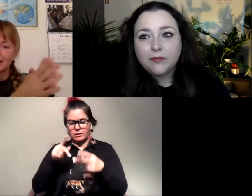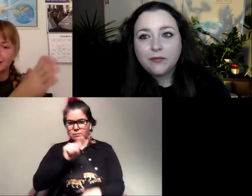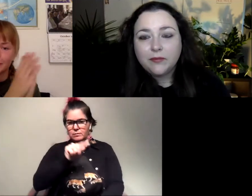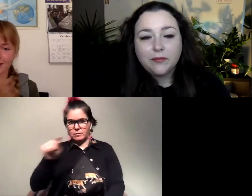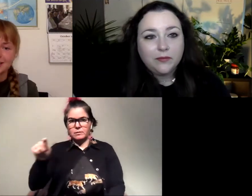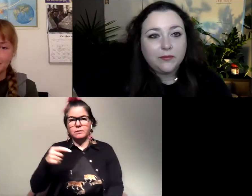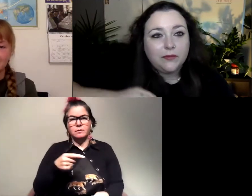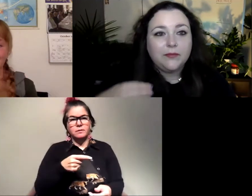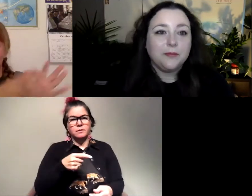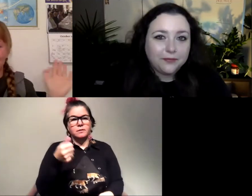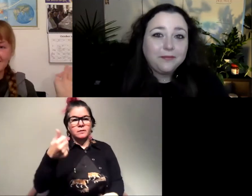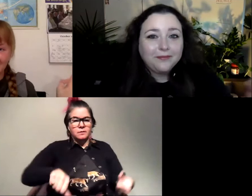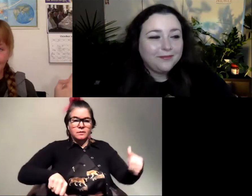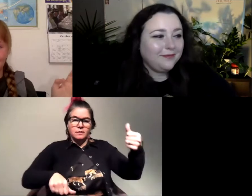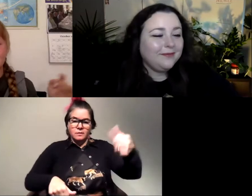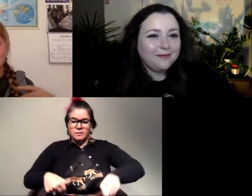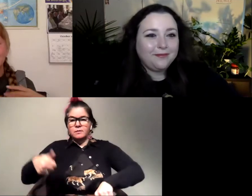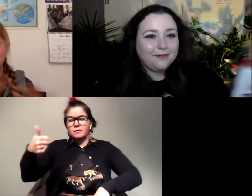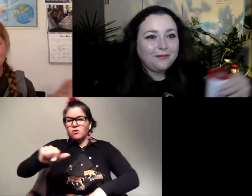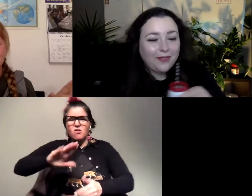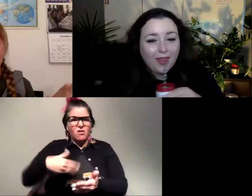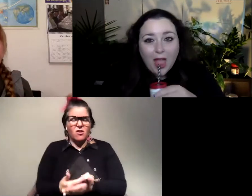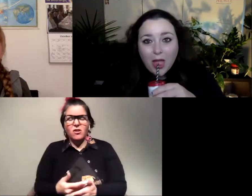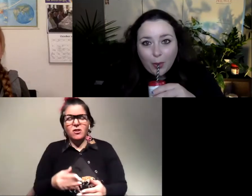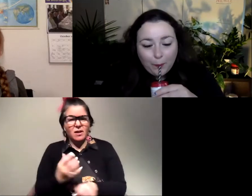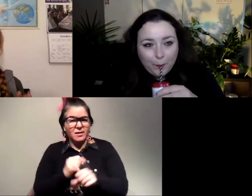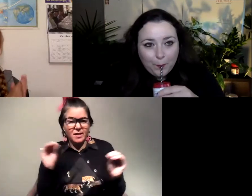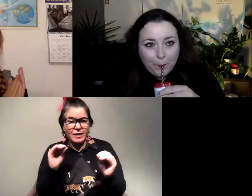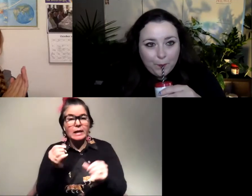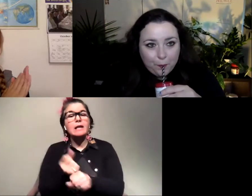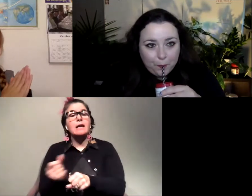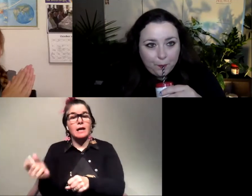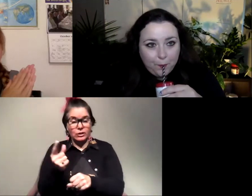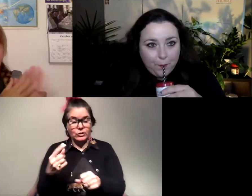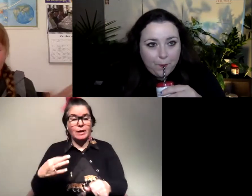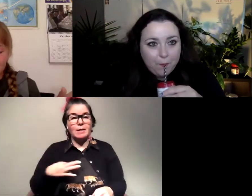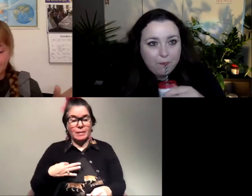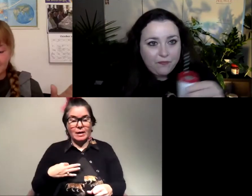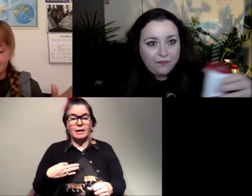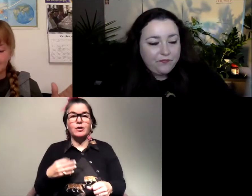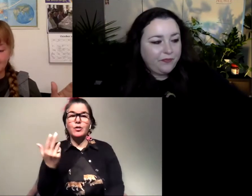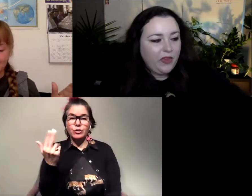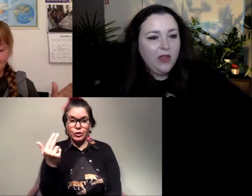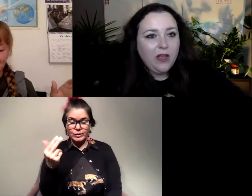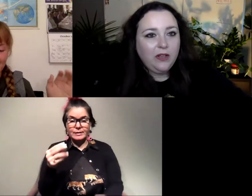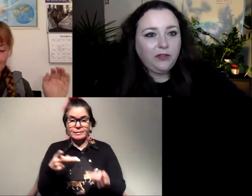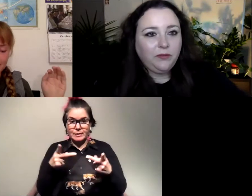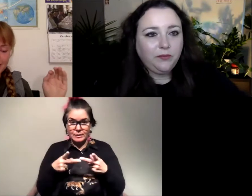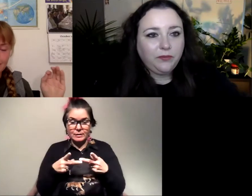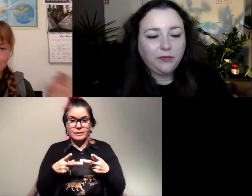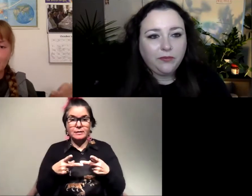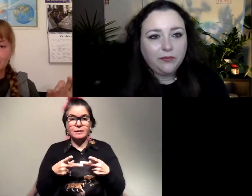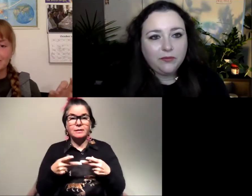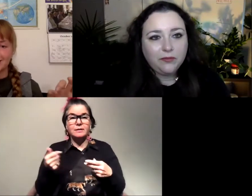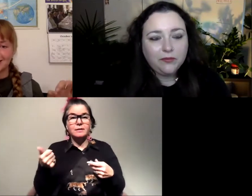was rejected from 6 different positions. I didn't get anything. The next year, I applied for research internships, and I applied for 13 positions, and I got